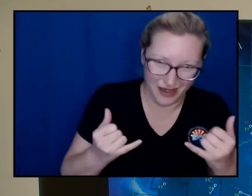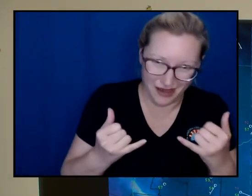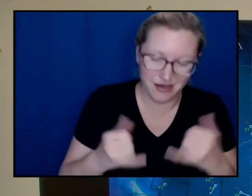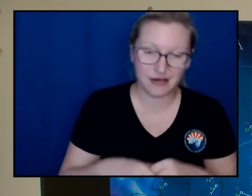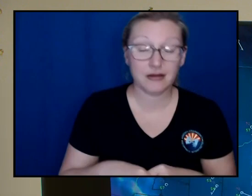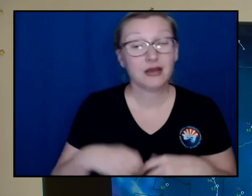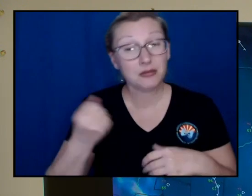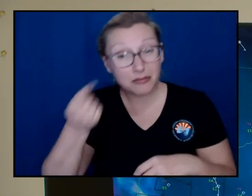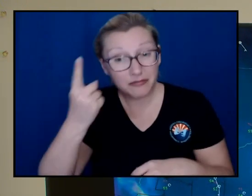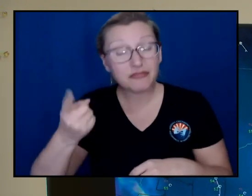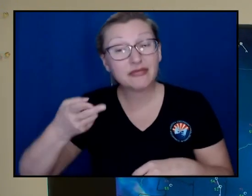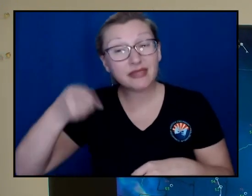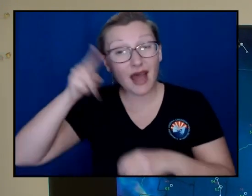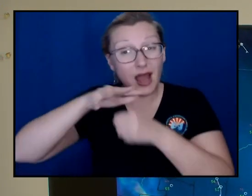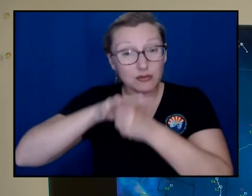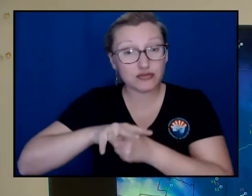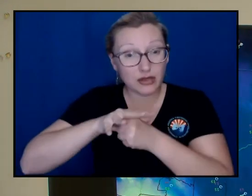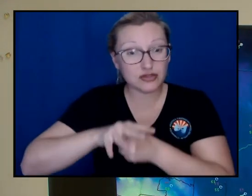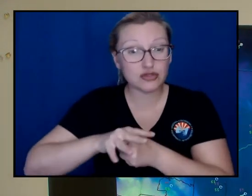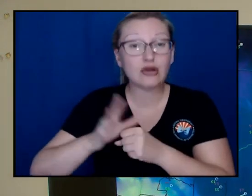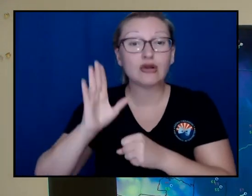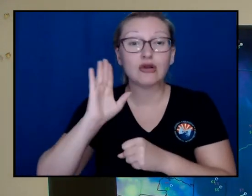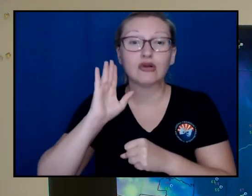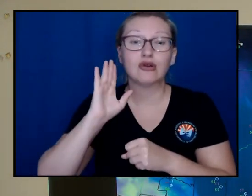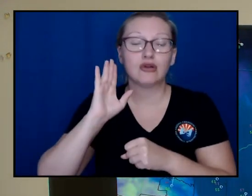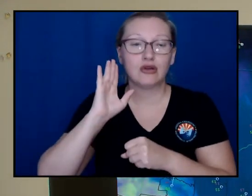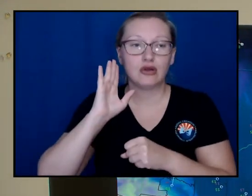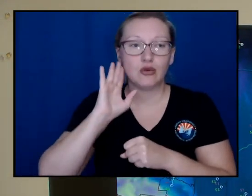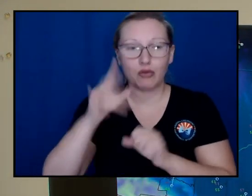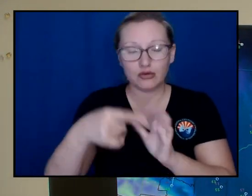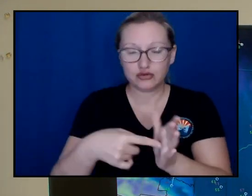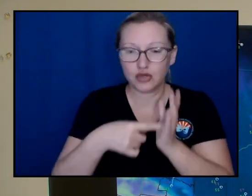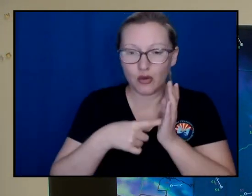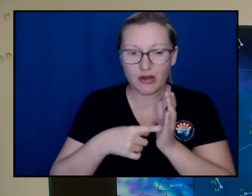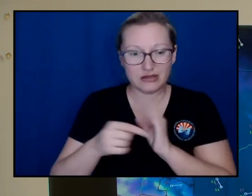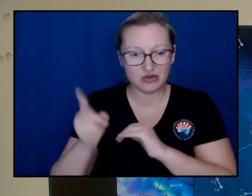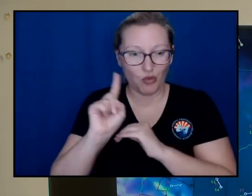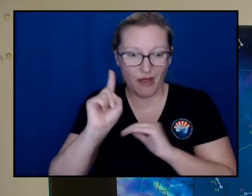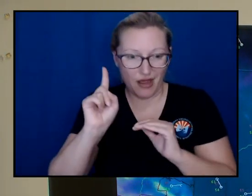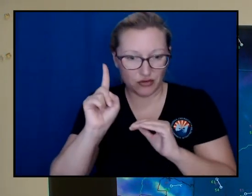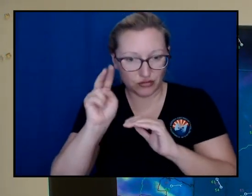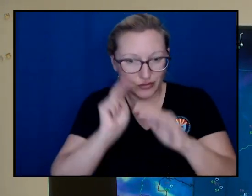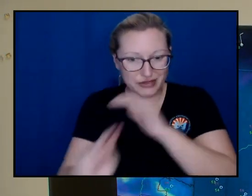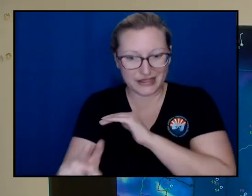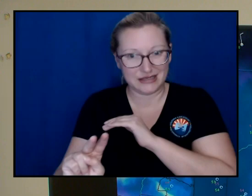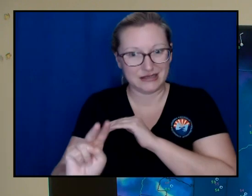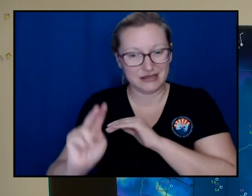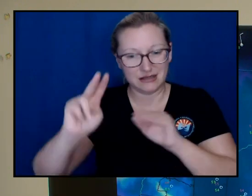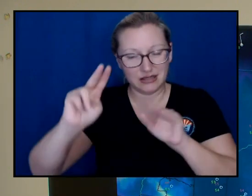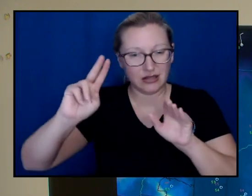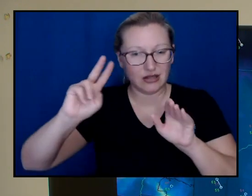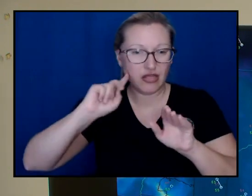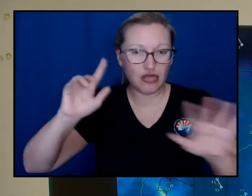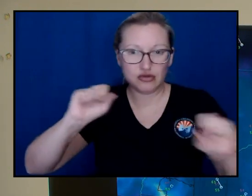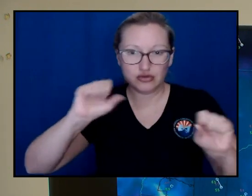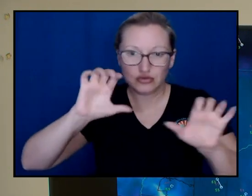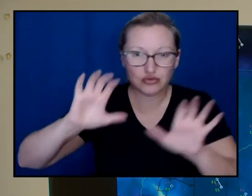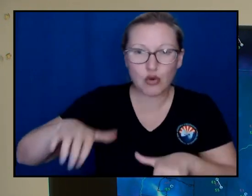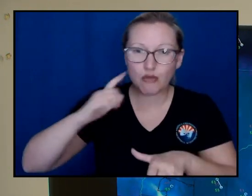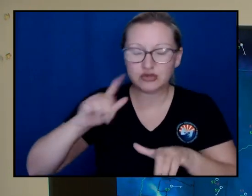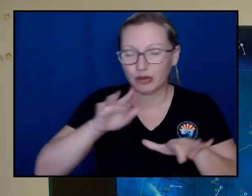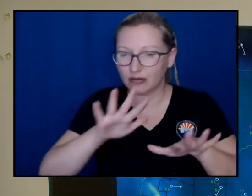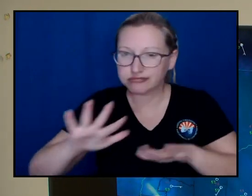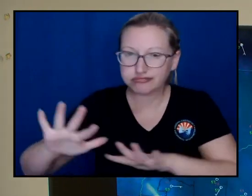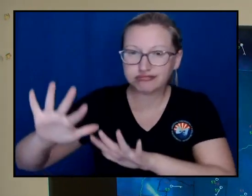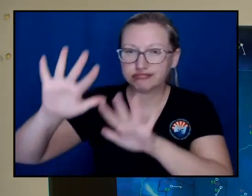dictate where those storms are going to go. Something to consider high pressure, as far